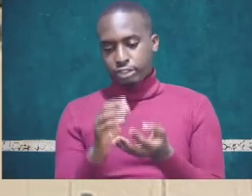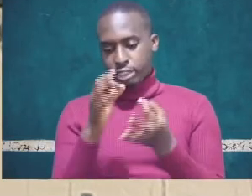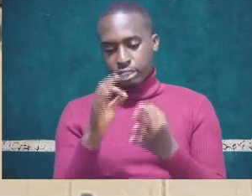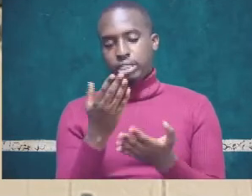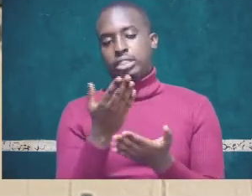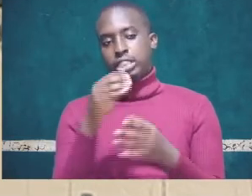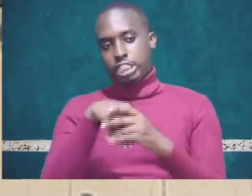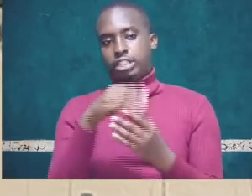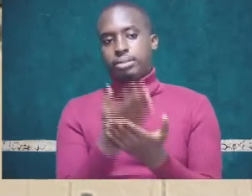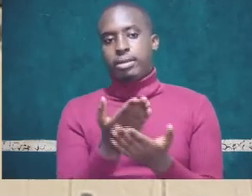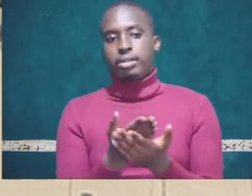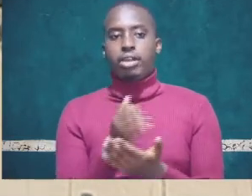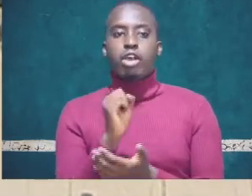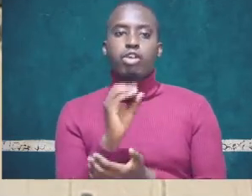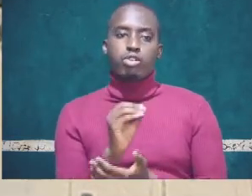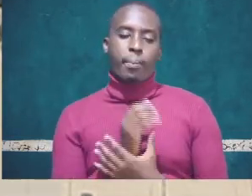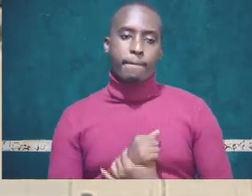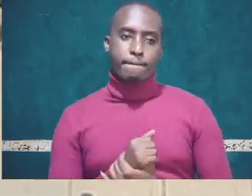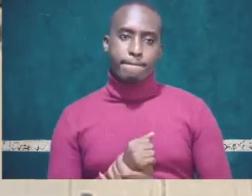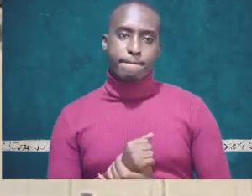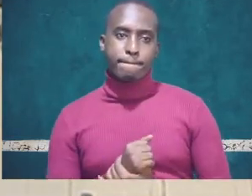demand. So,